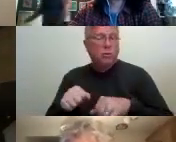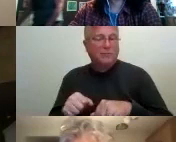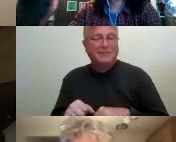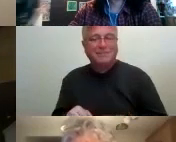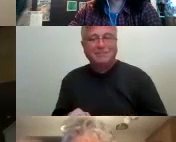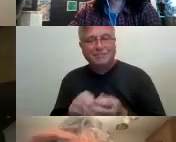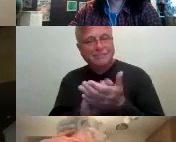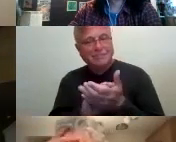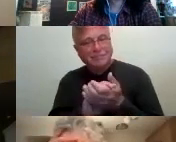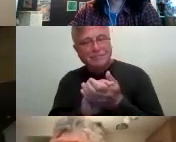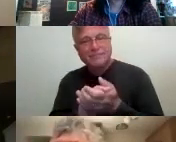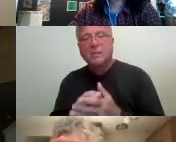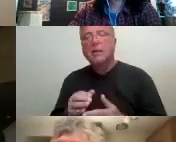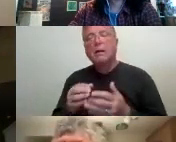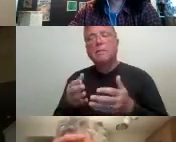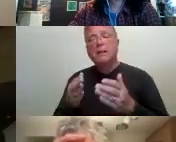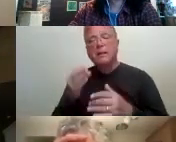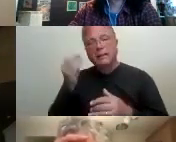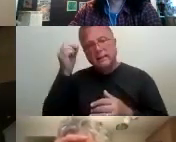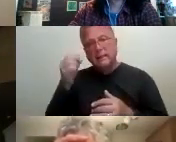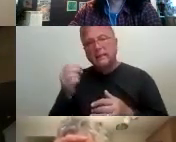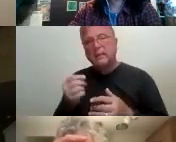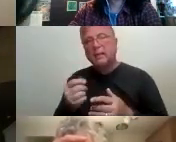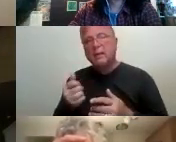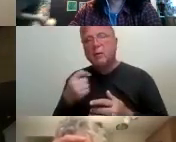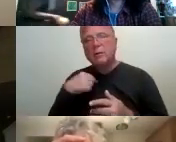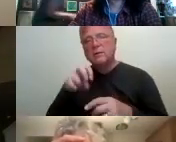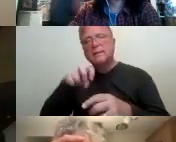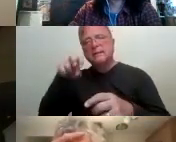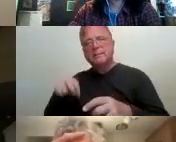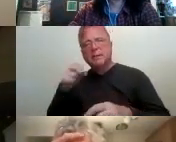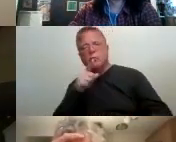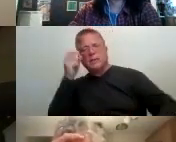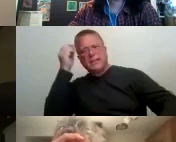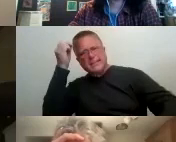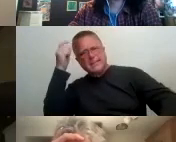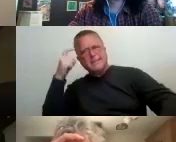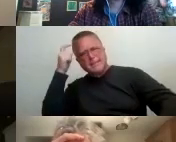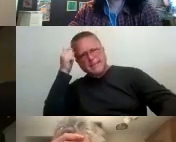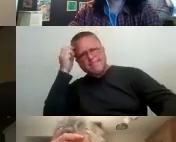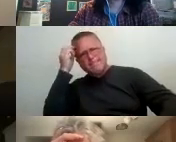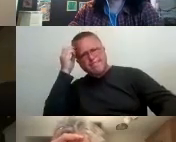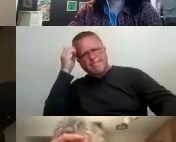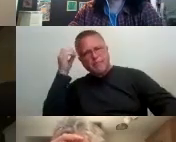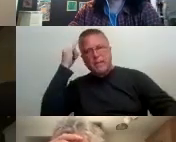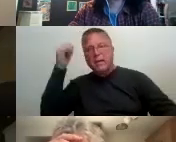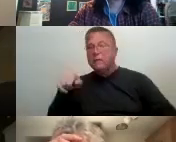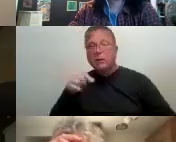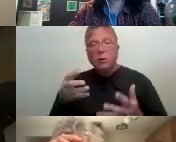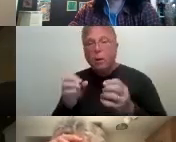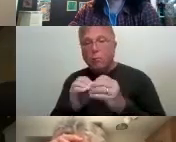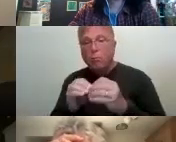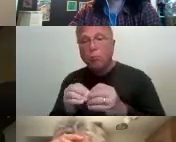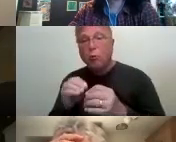And let's think, ruminate. We got to like step back and really think about this. And if you guys want more input from